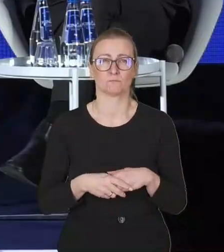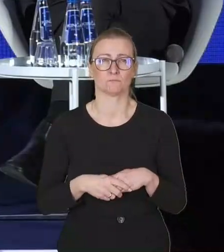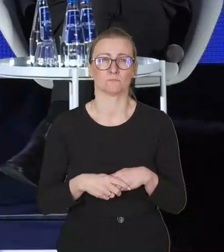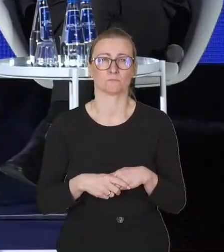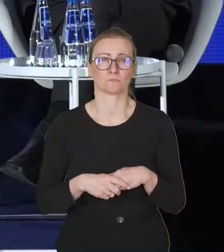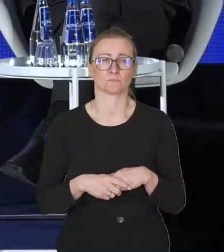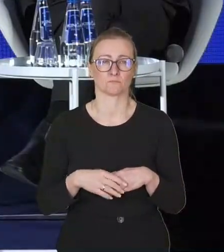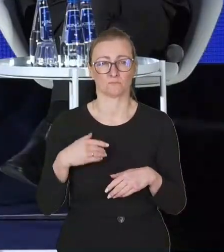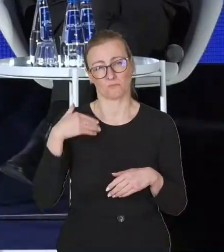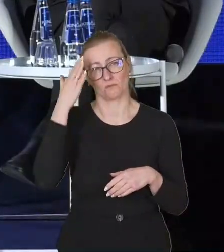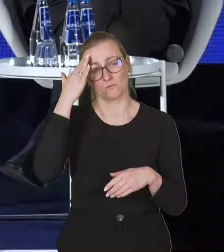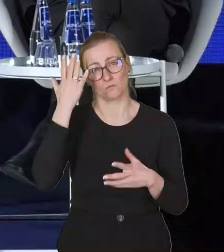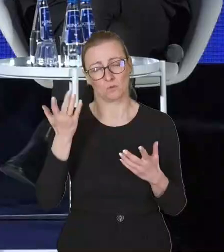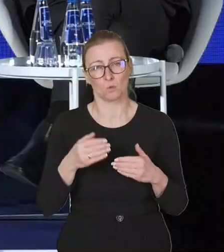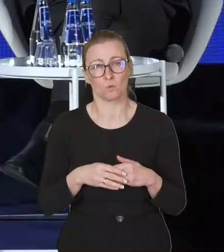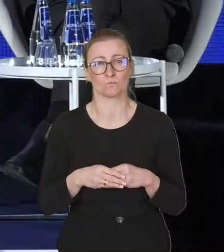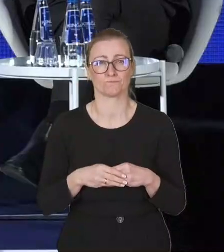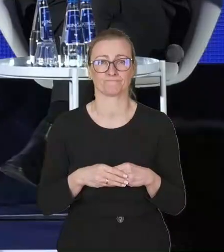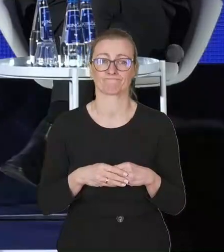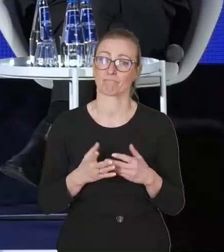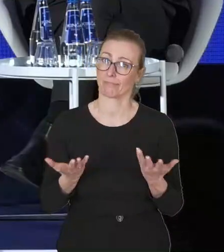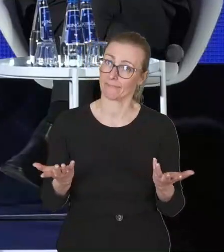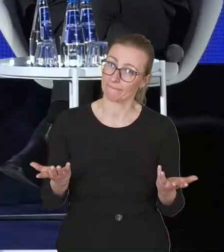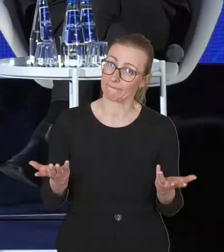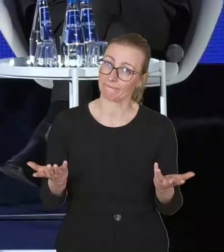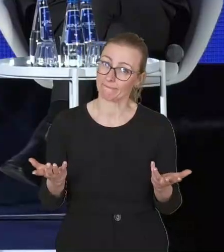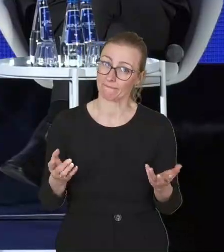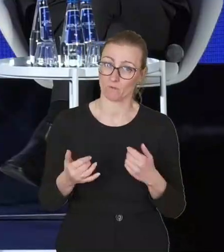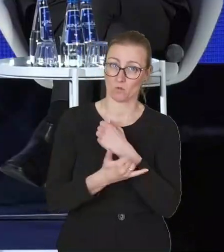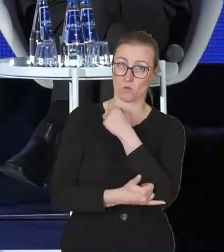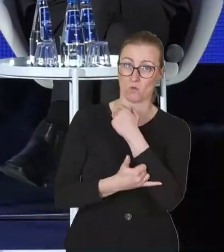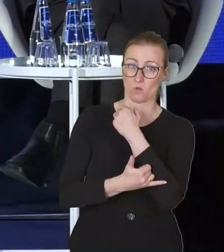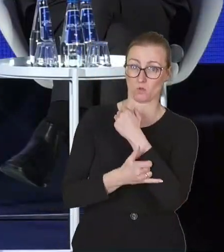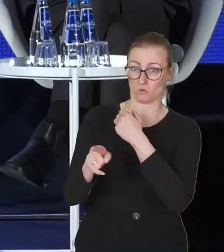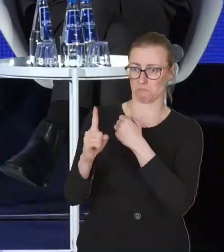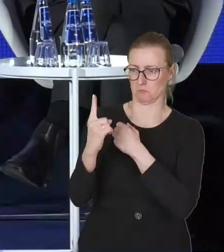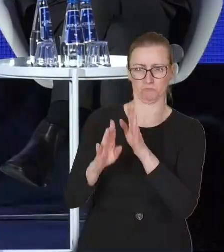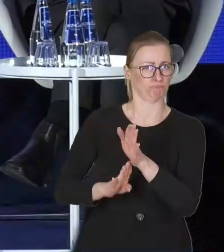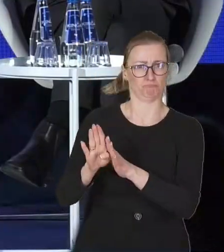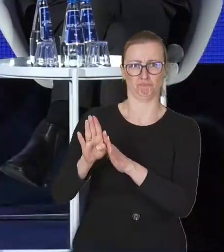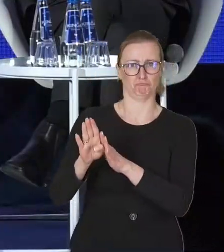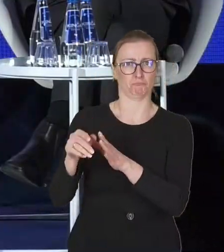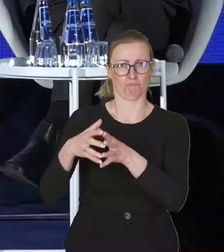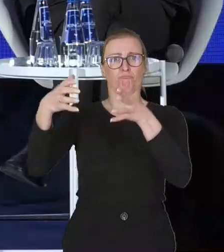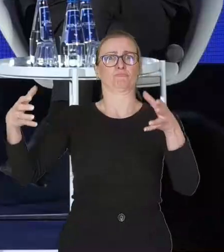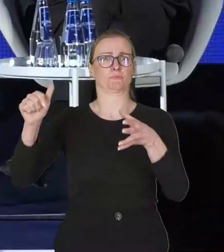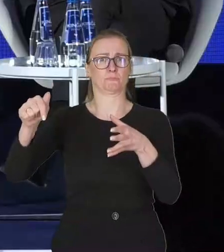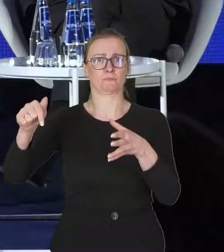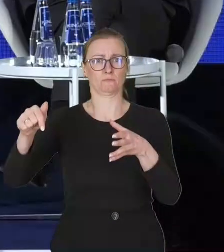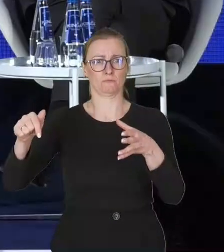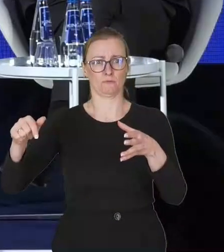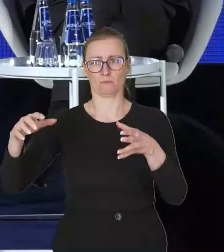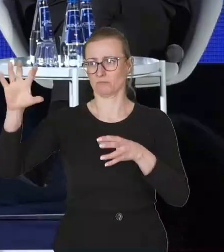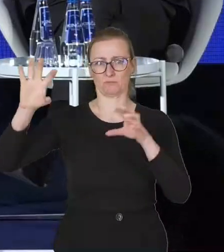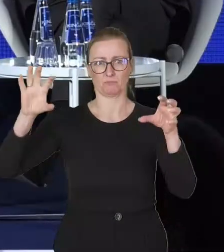advanced countries, within the single market. So, again, try to forge those win-win partnerships